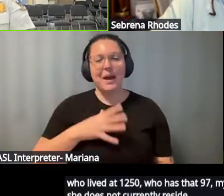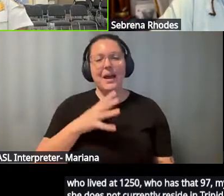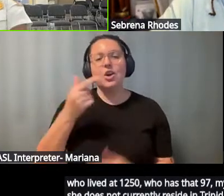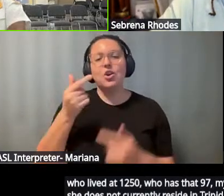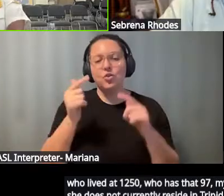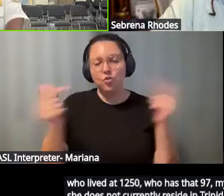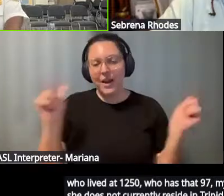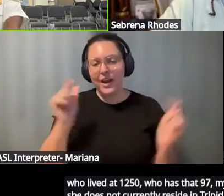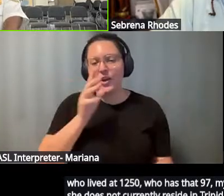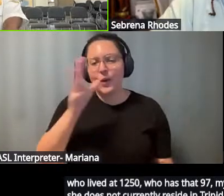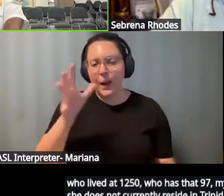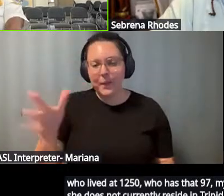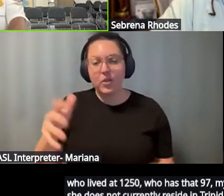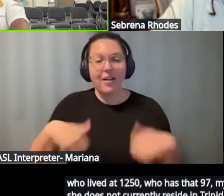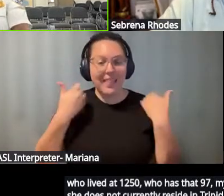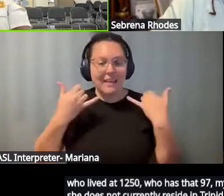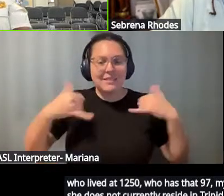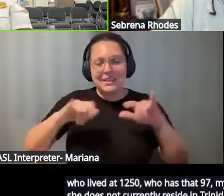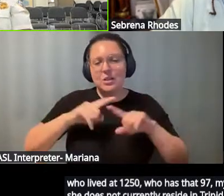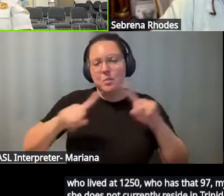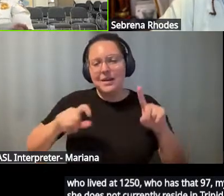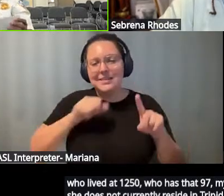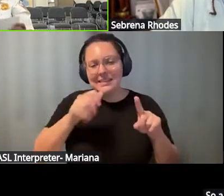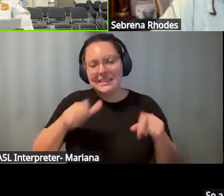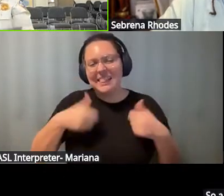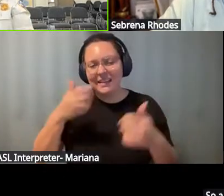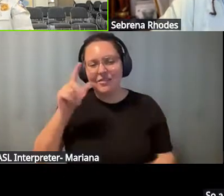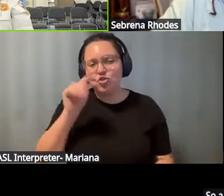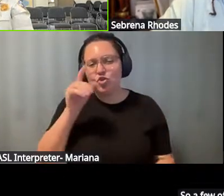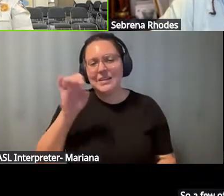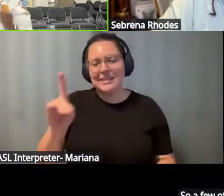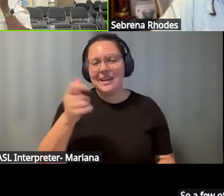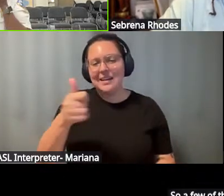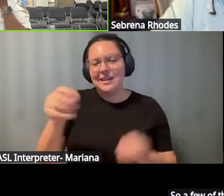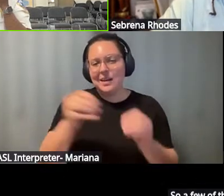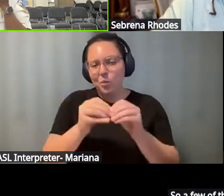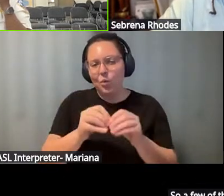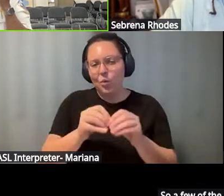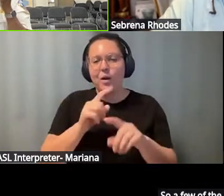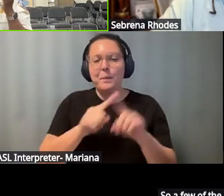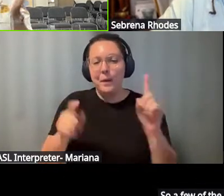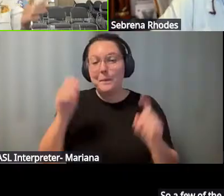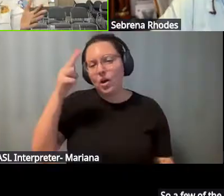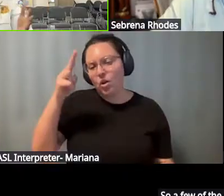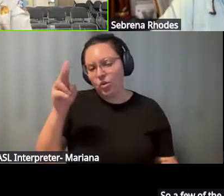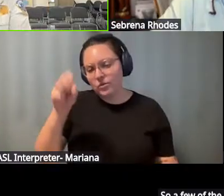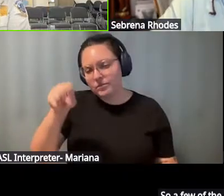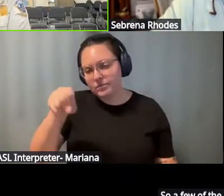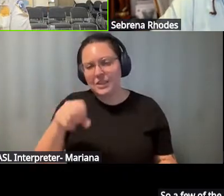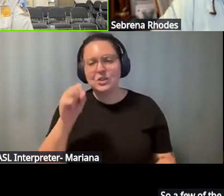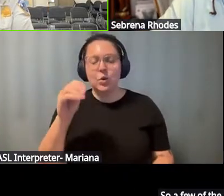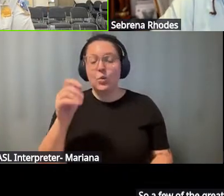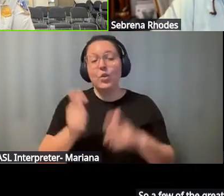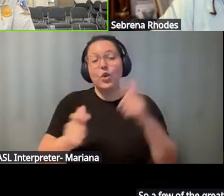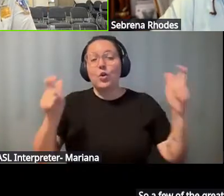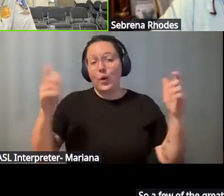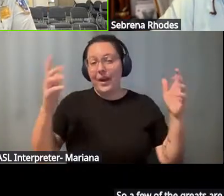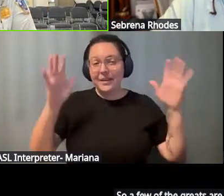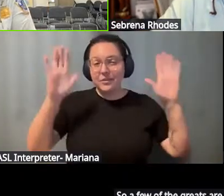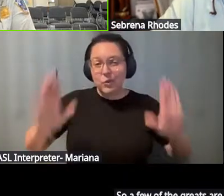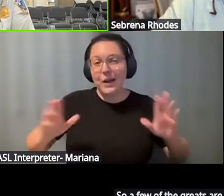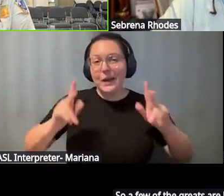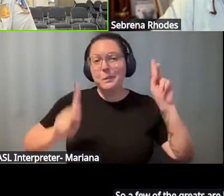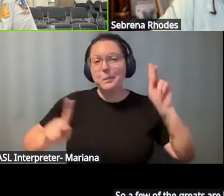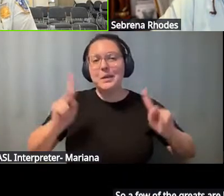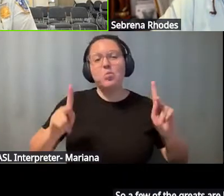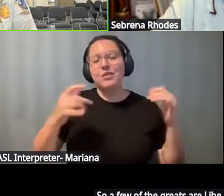with my uncle. So a few of the greats are leaving. But with that being said, as far